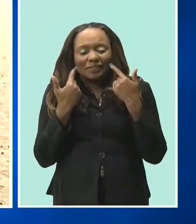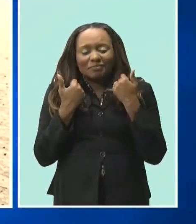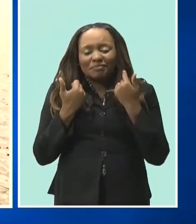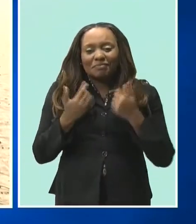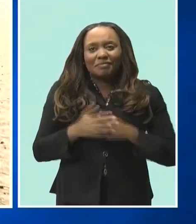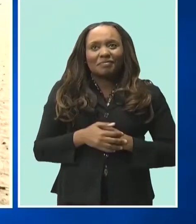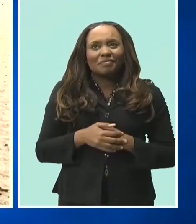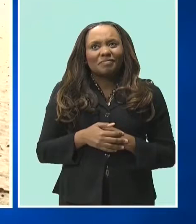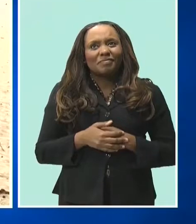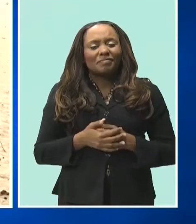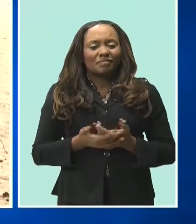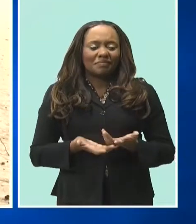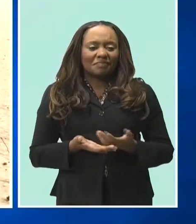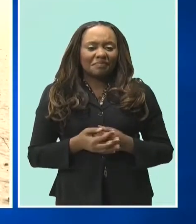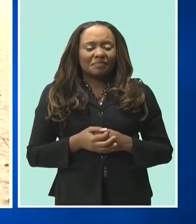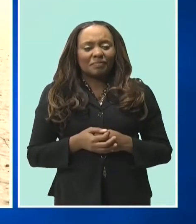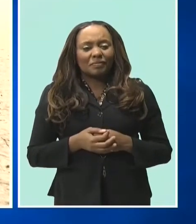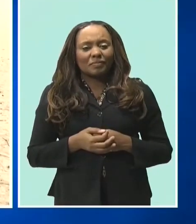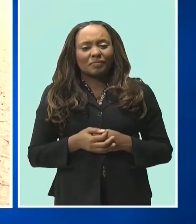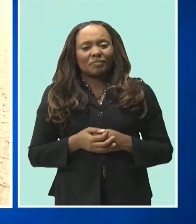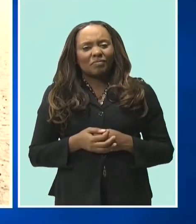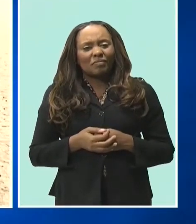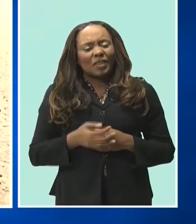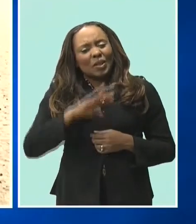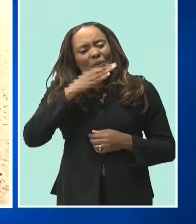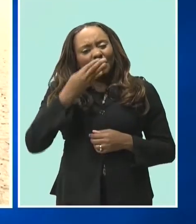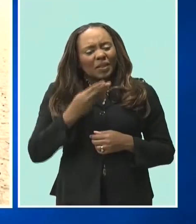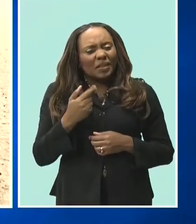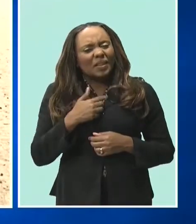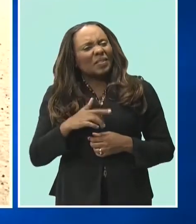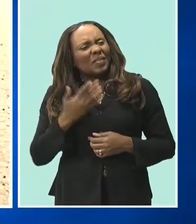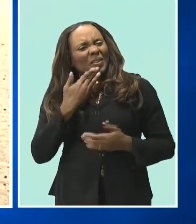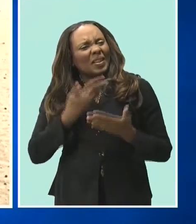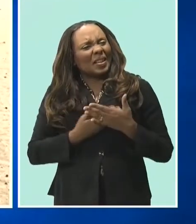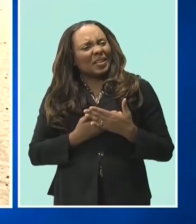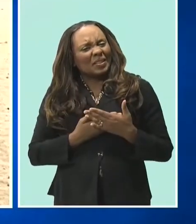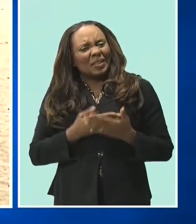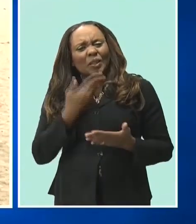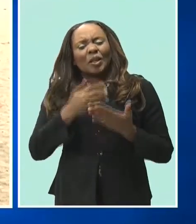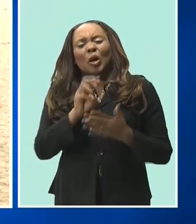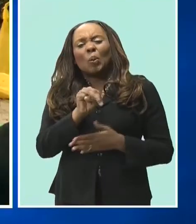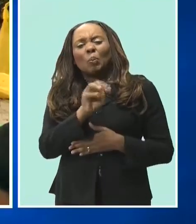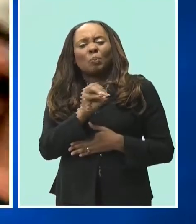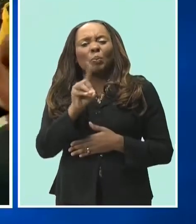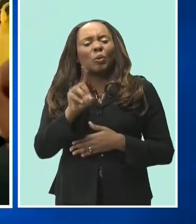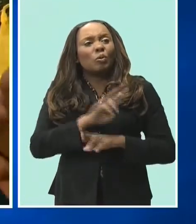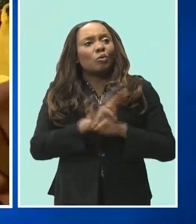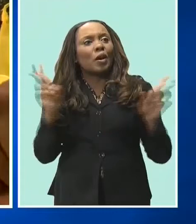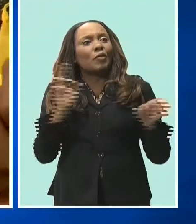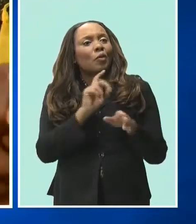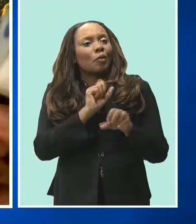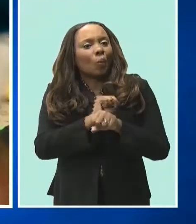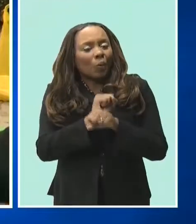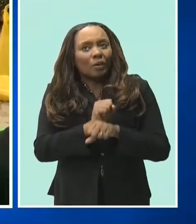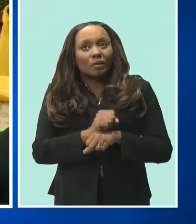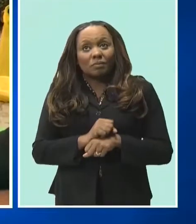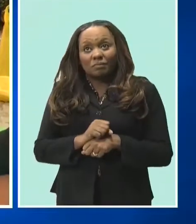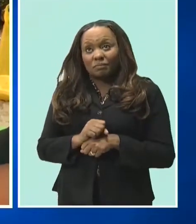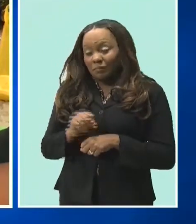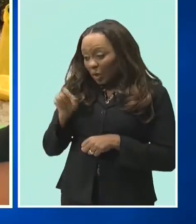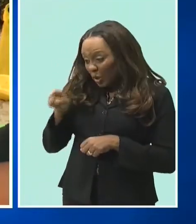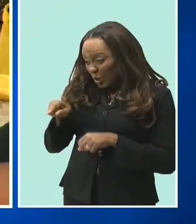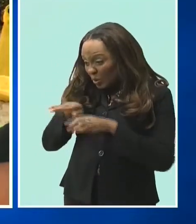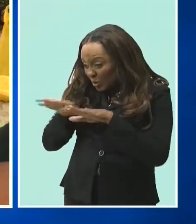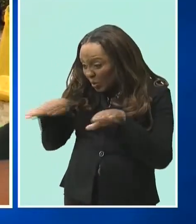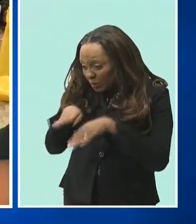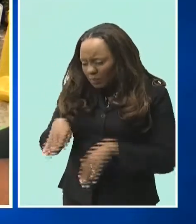But yeah, I love it. Puts me in a good mood and, ready to face the work week. Let me ask you this. Can you swim? Very,